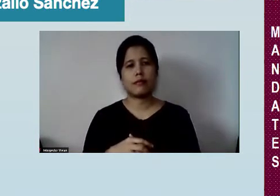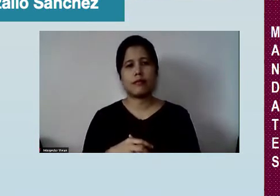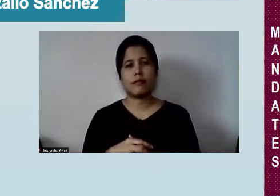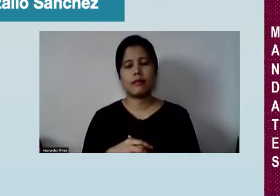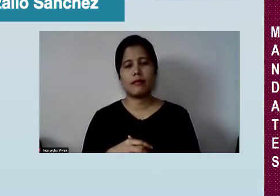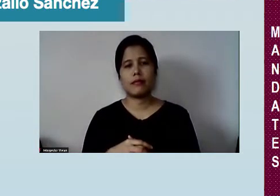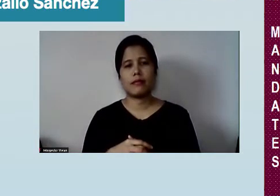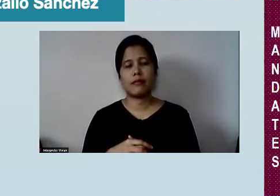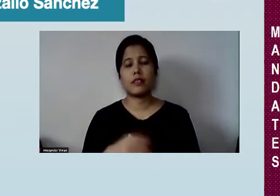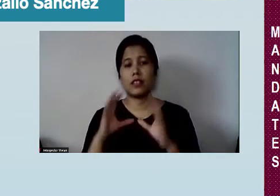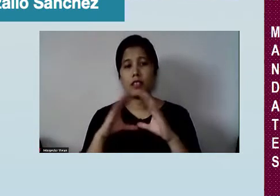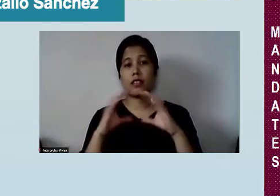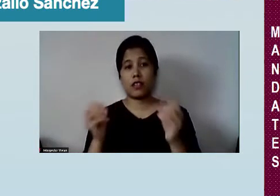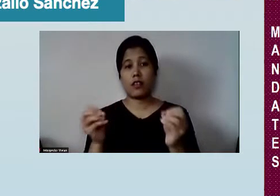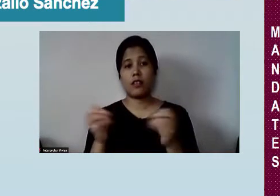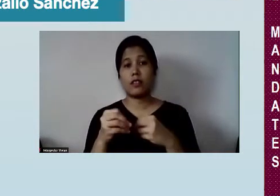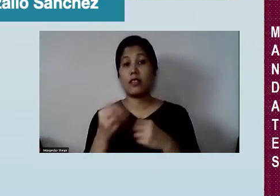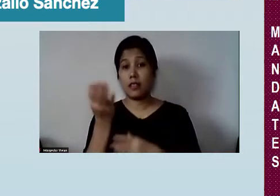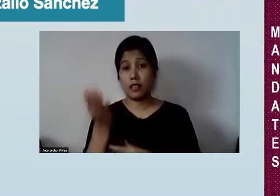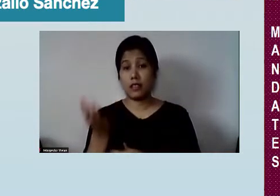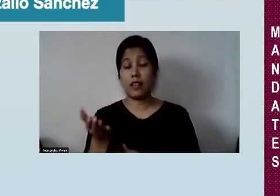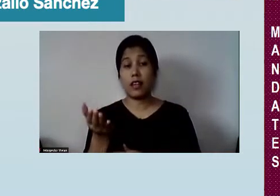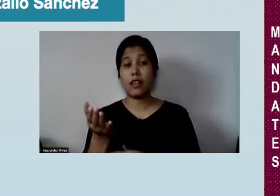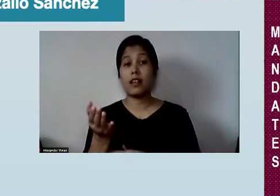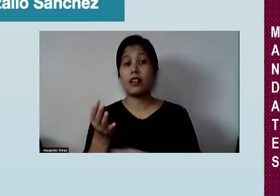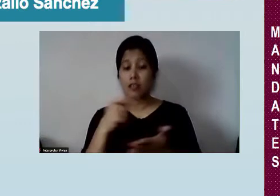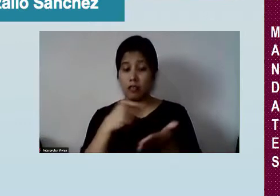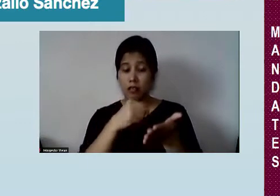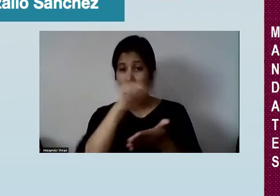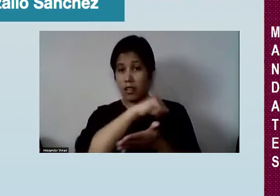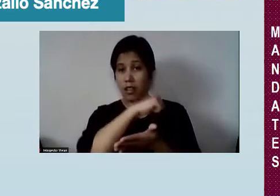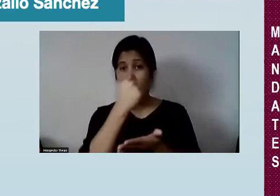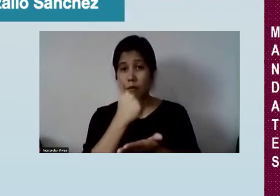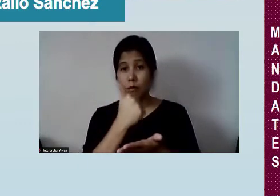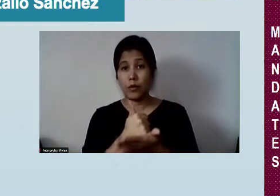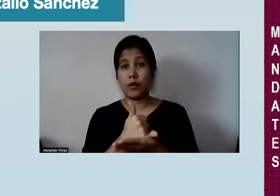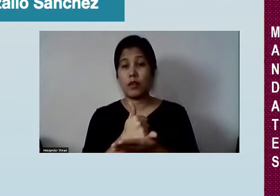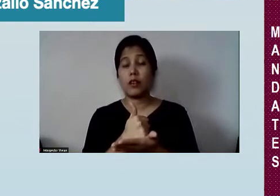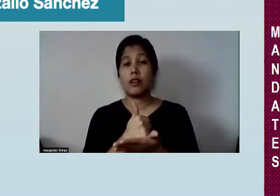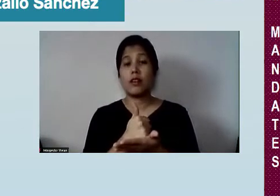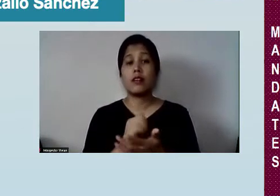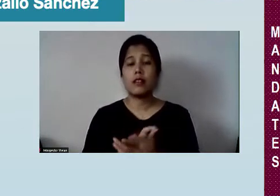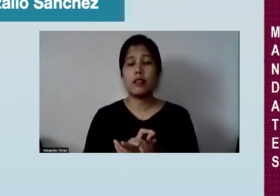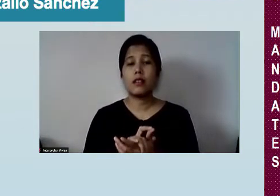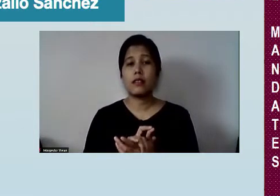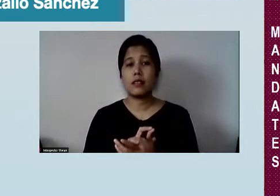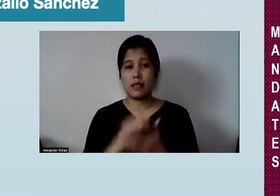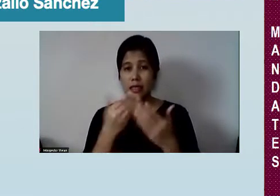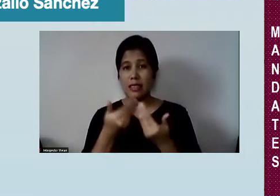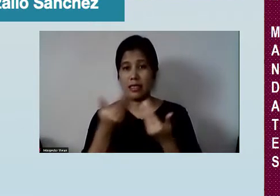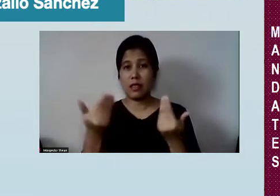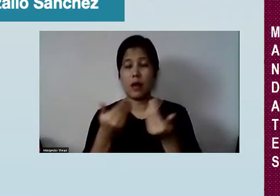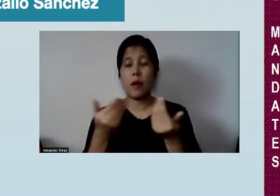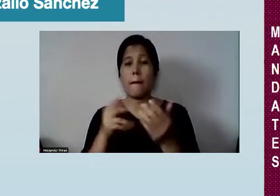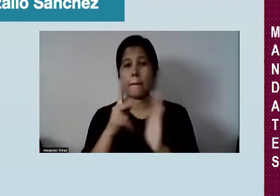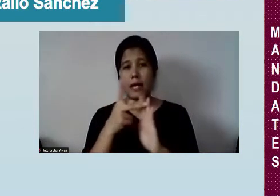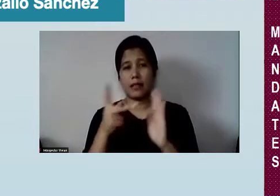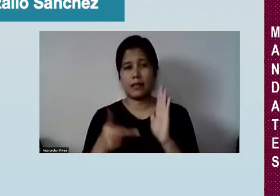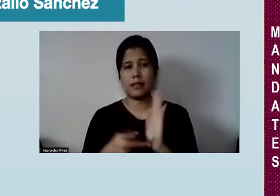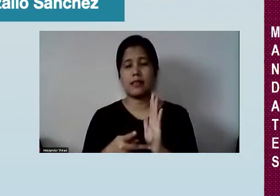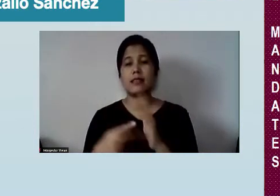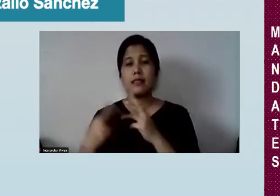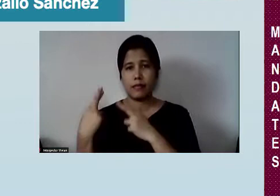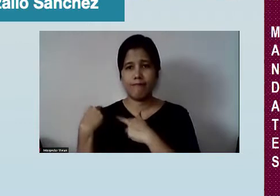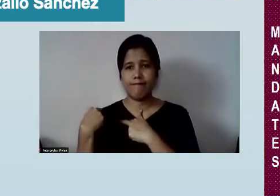the company. Kasi po siya ang nag-approve ng mga discriminatory policies, kaya po siya ang directly liable